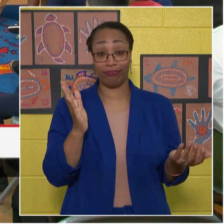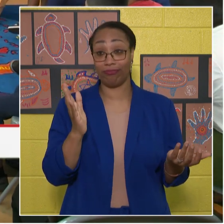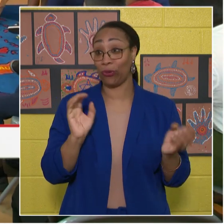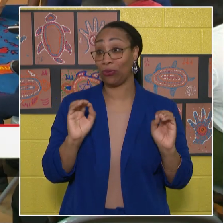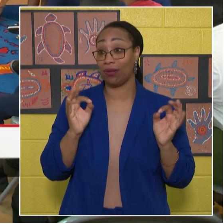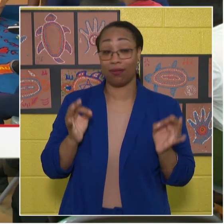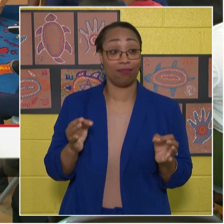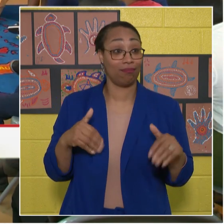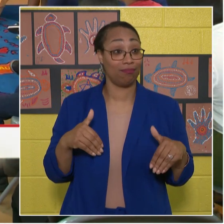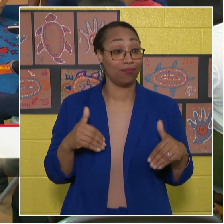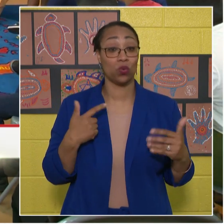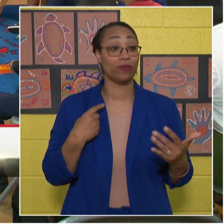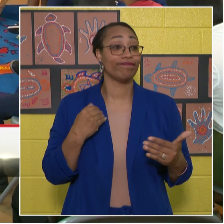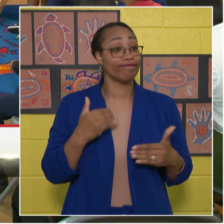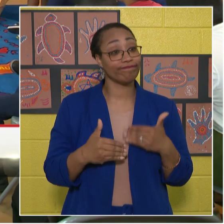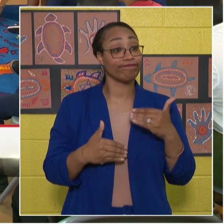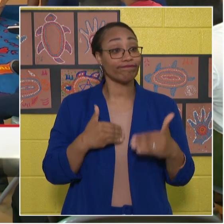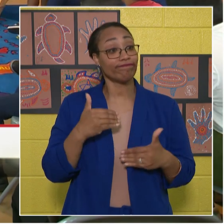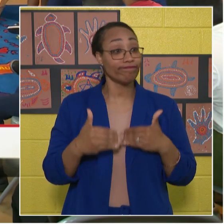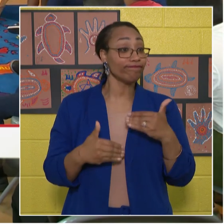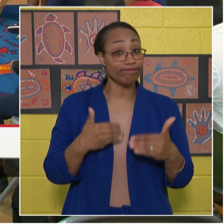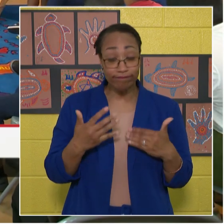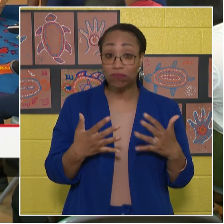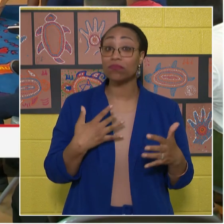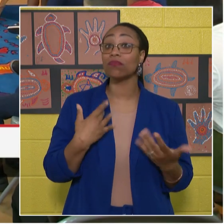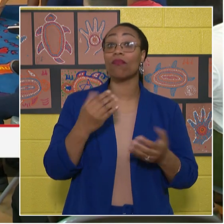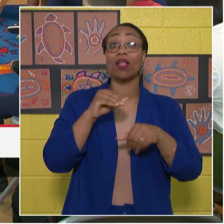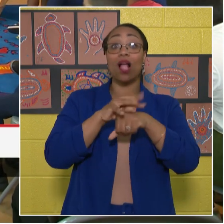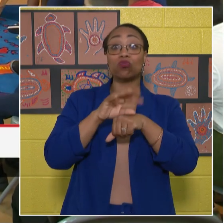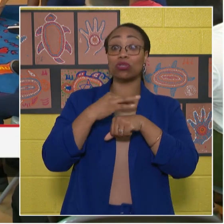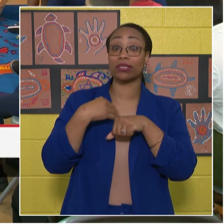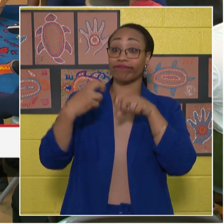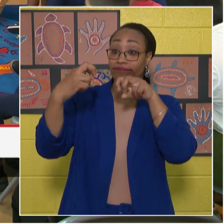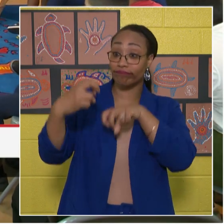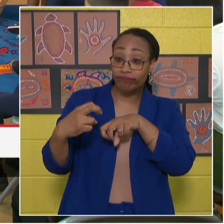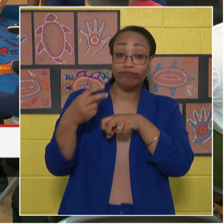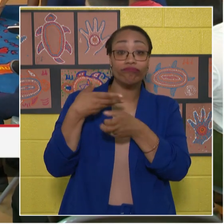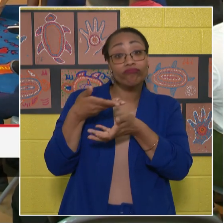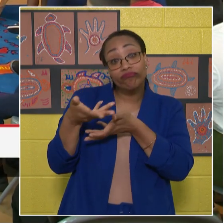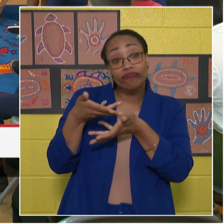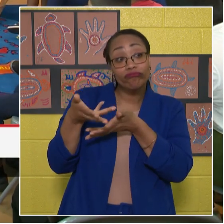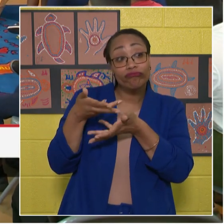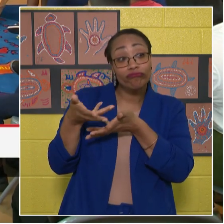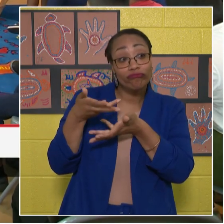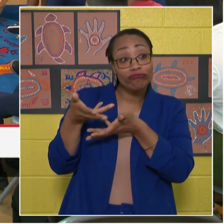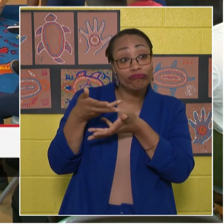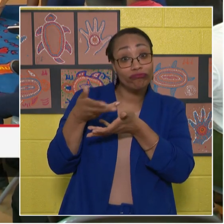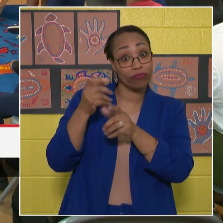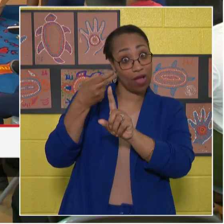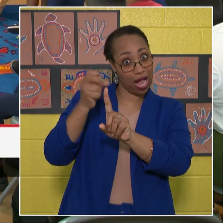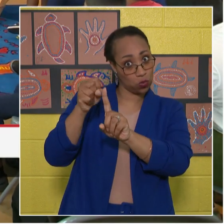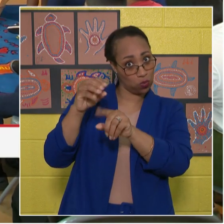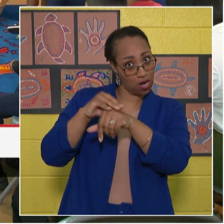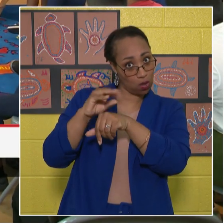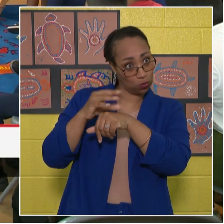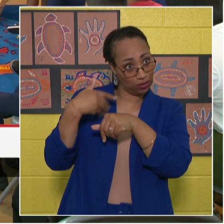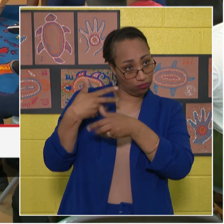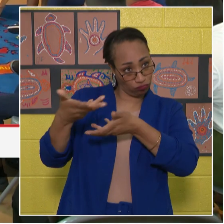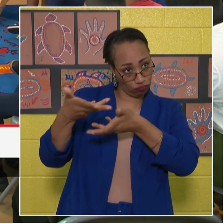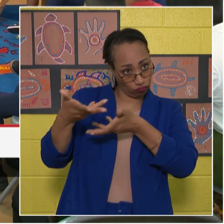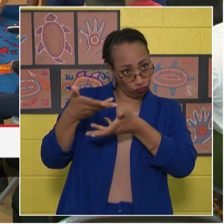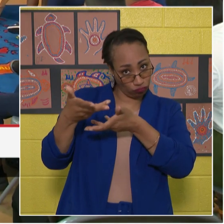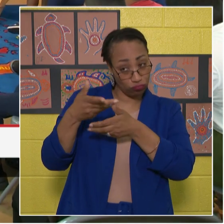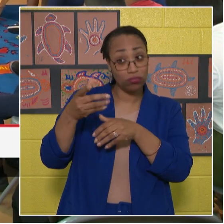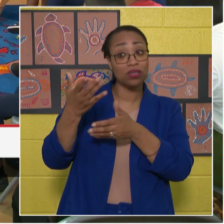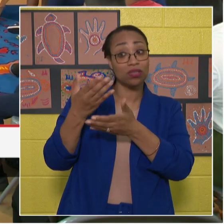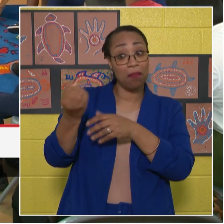from my counselors at my high school, and that was good and bad, because I think maybe